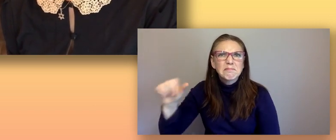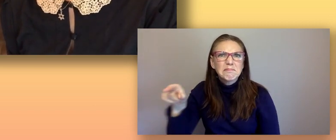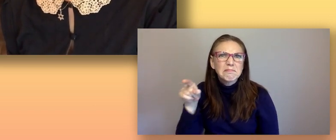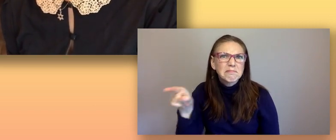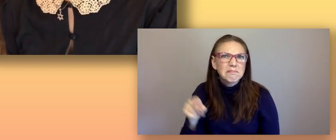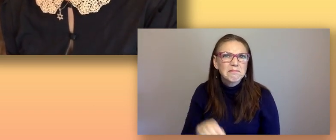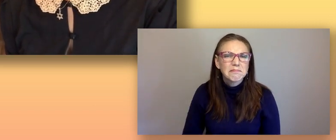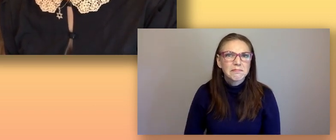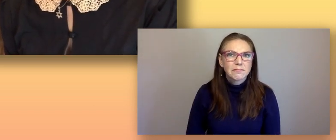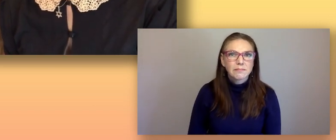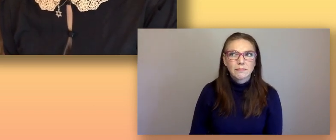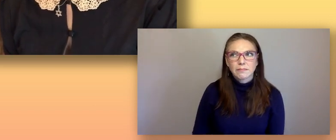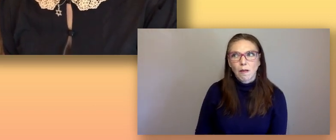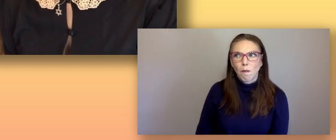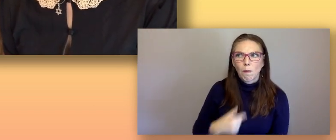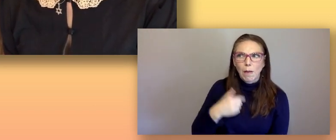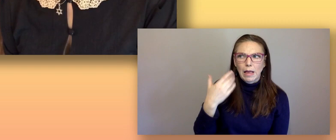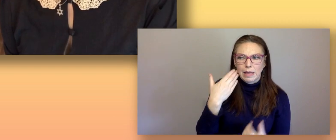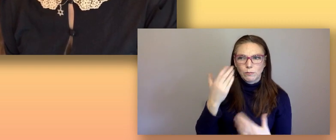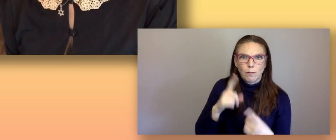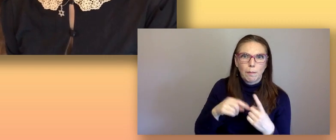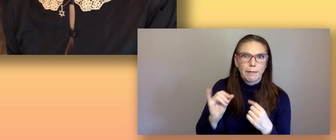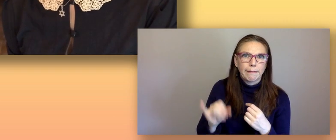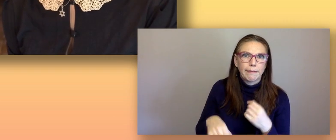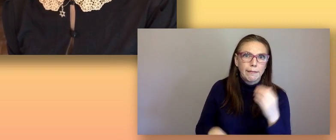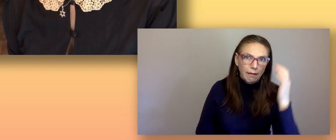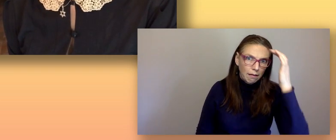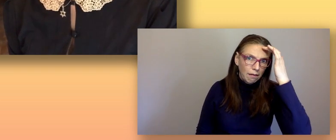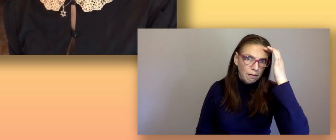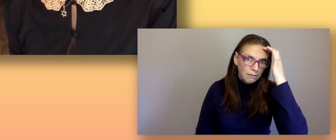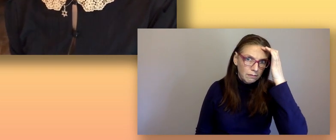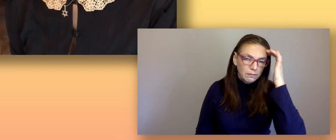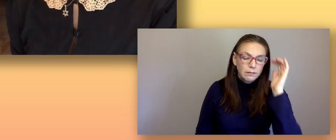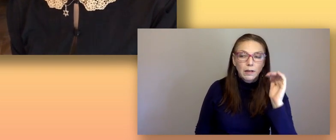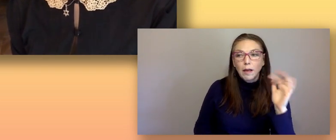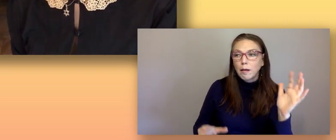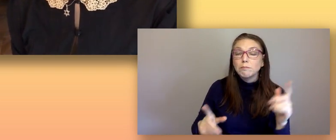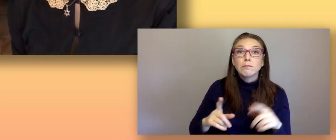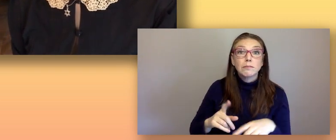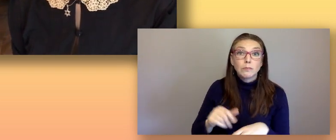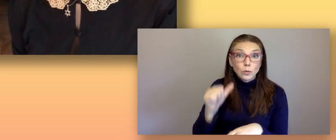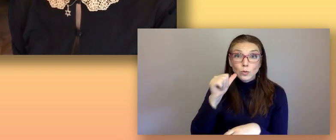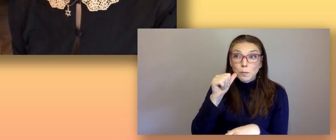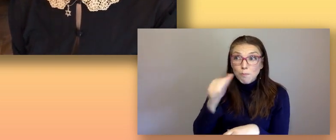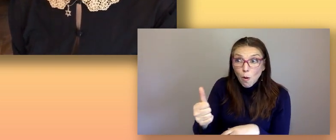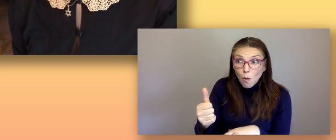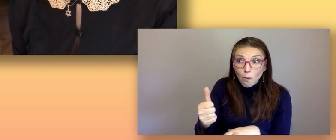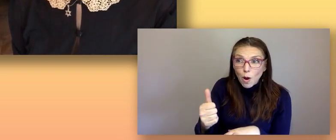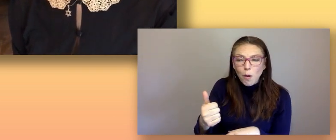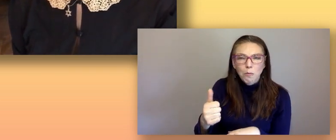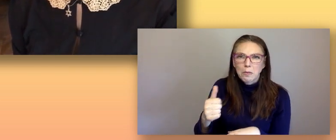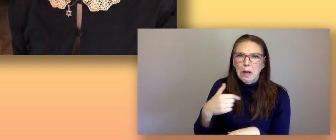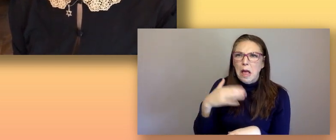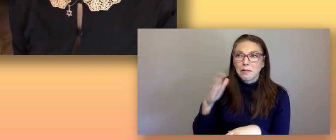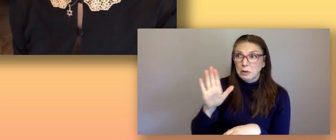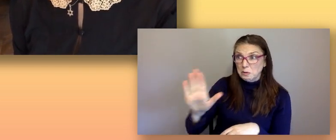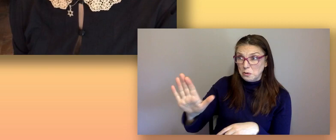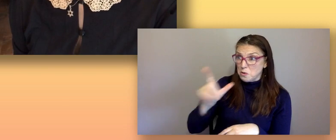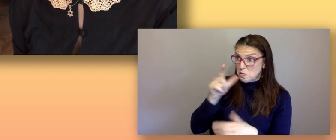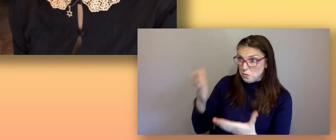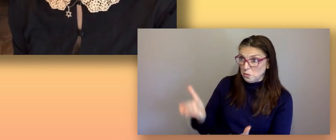Tiergartenstrasse. Well, I wouldn't know anything about that, but by tomorrow I won't even remember you were